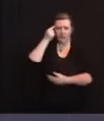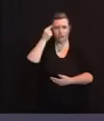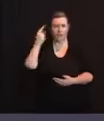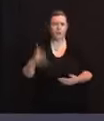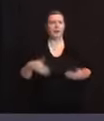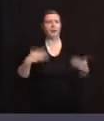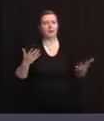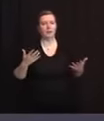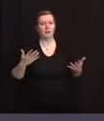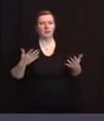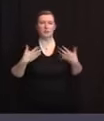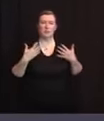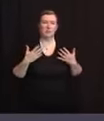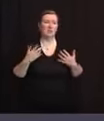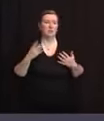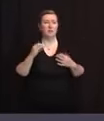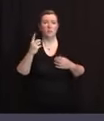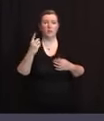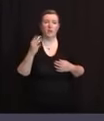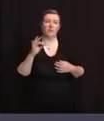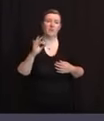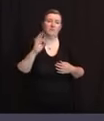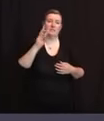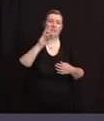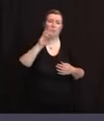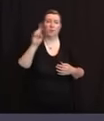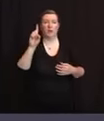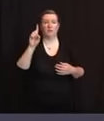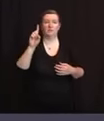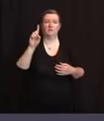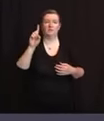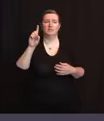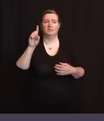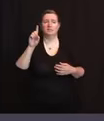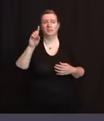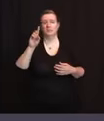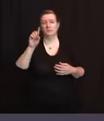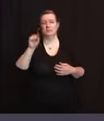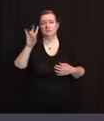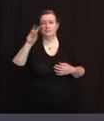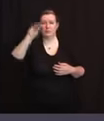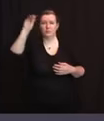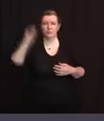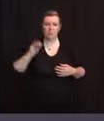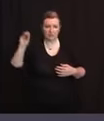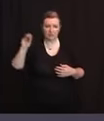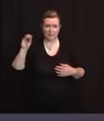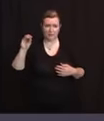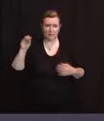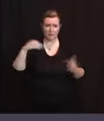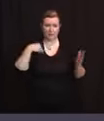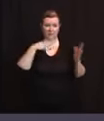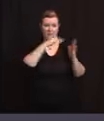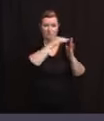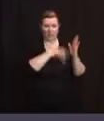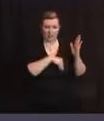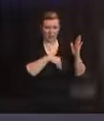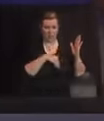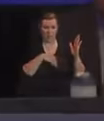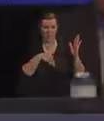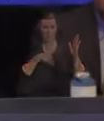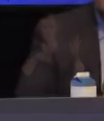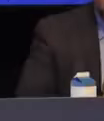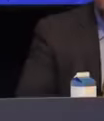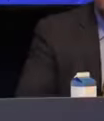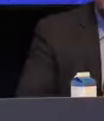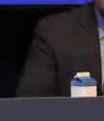but we became one of the 61.7% last night that we filled out our census form. Been a little distracted, but we finally got to it. We know how